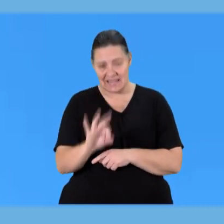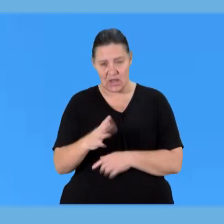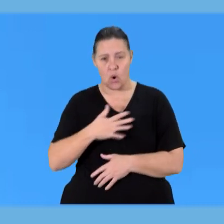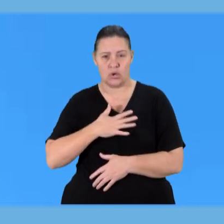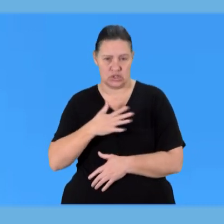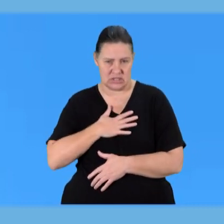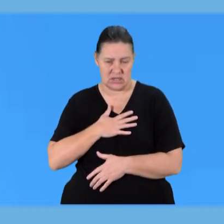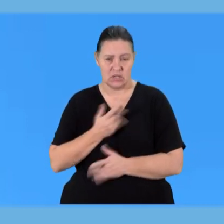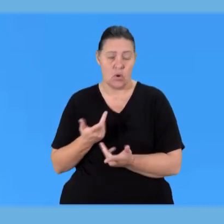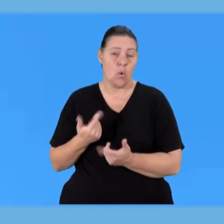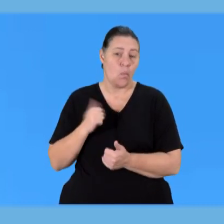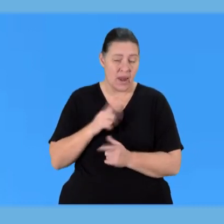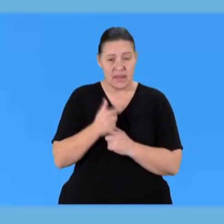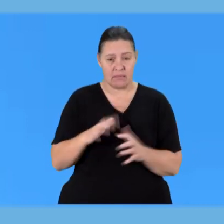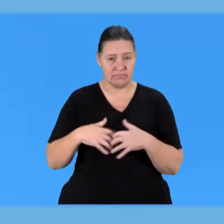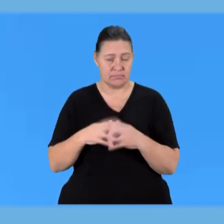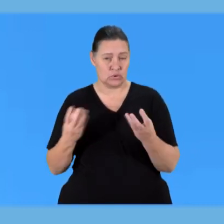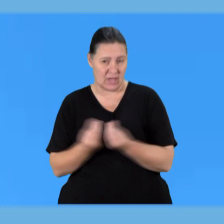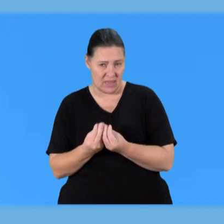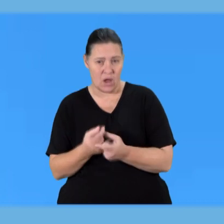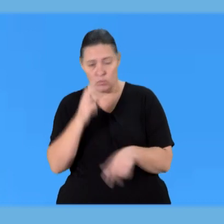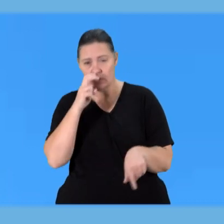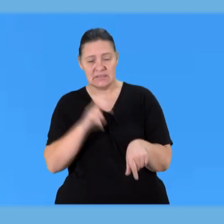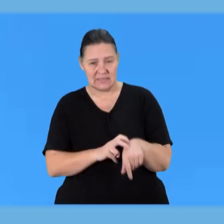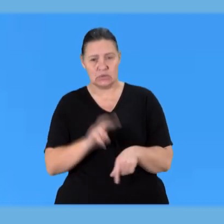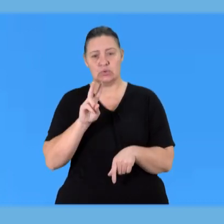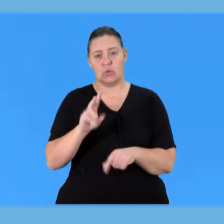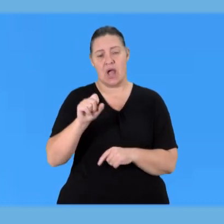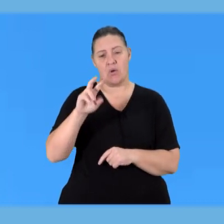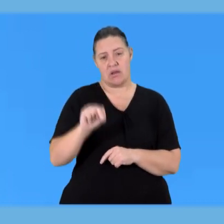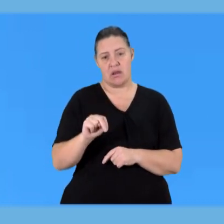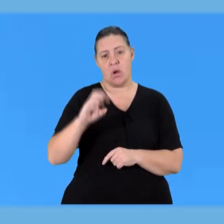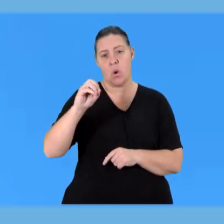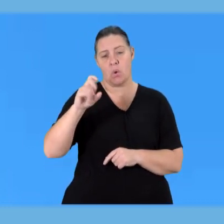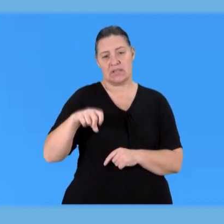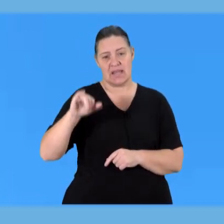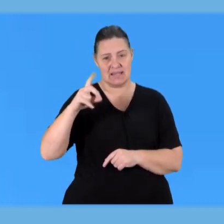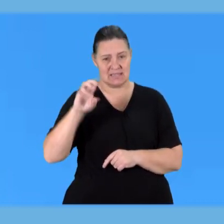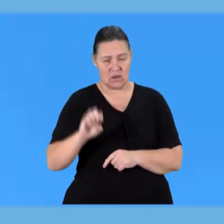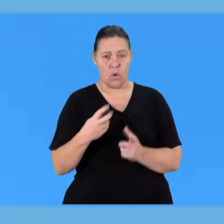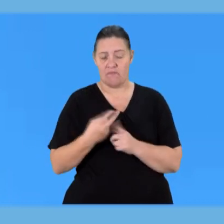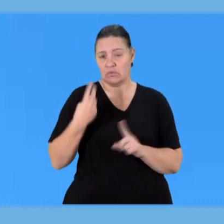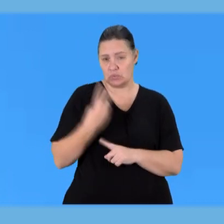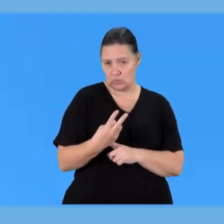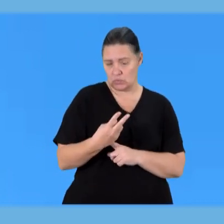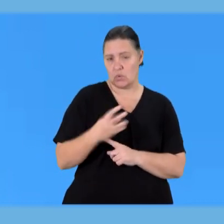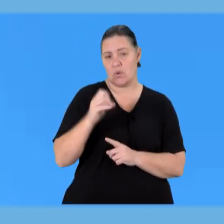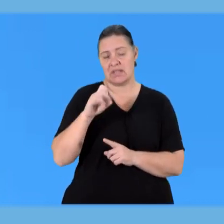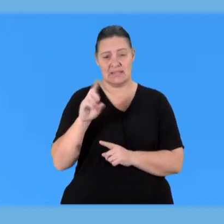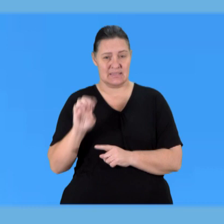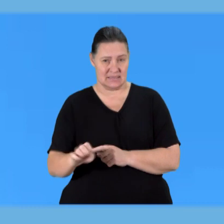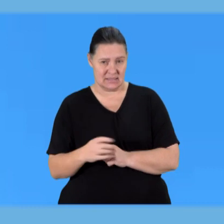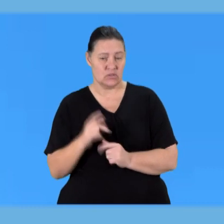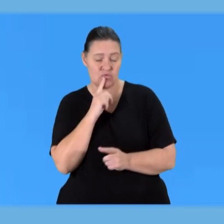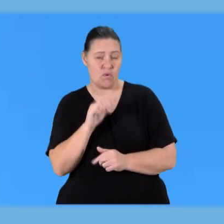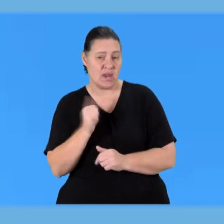molecules of oxygen so that when they react together, we need to have 2 iron oxide or 2 molecules of iron